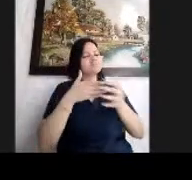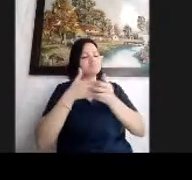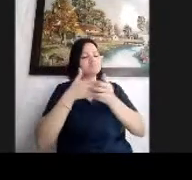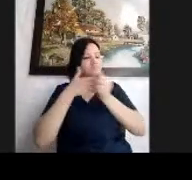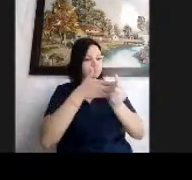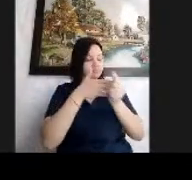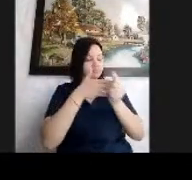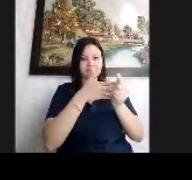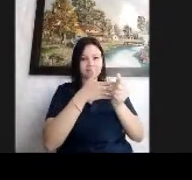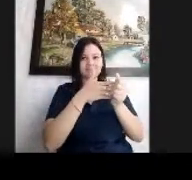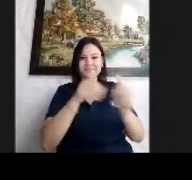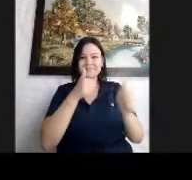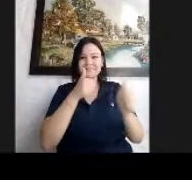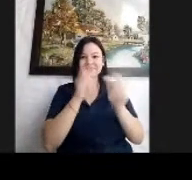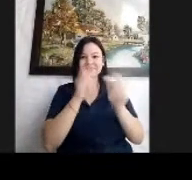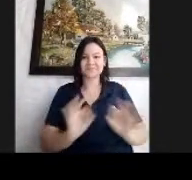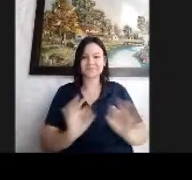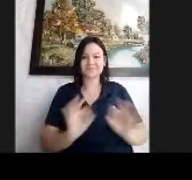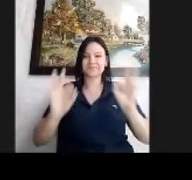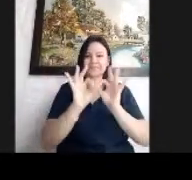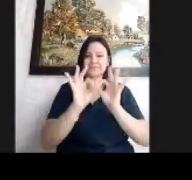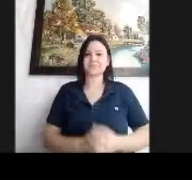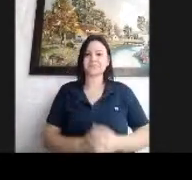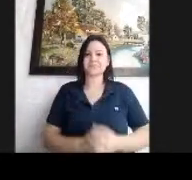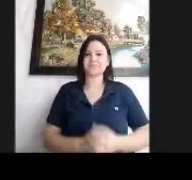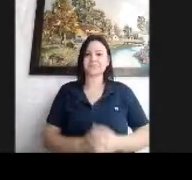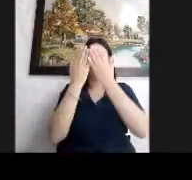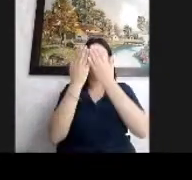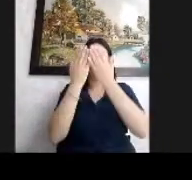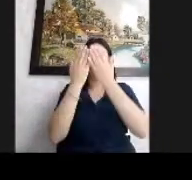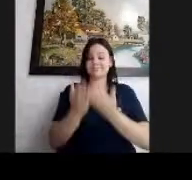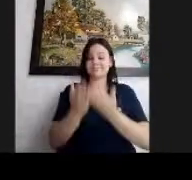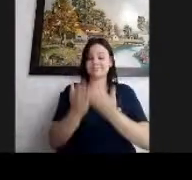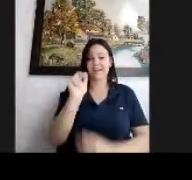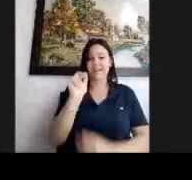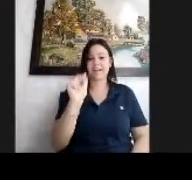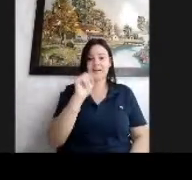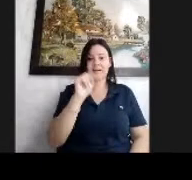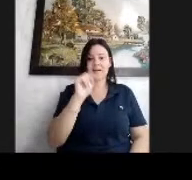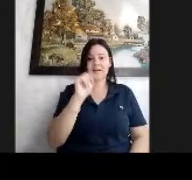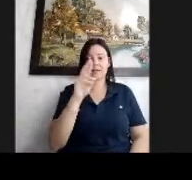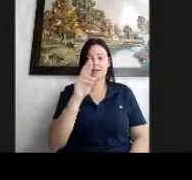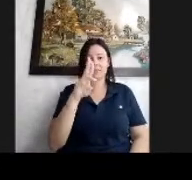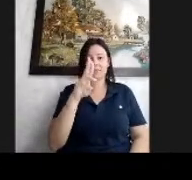Andrés Gómez por Facebook. Dice que